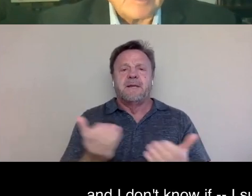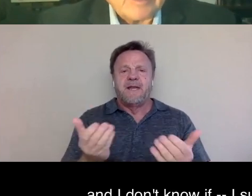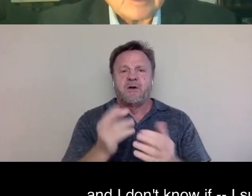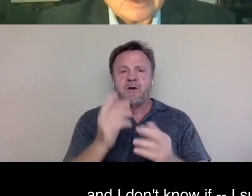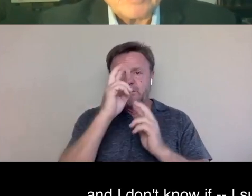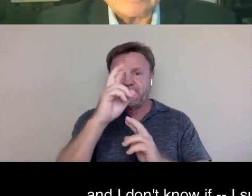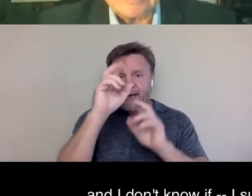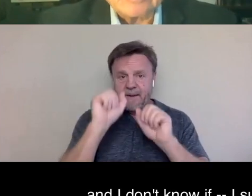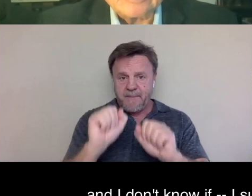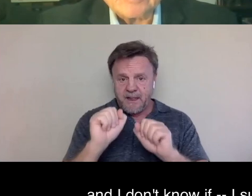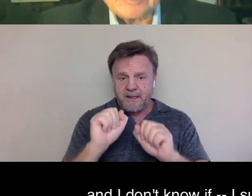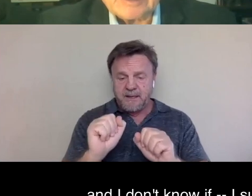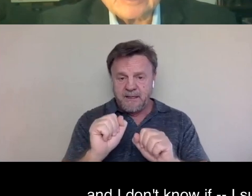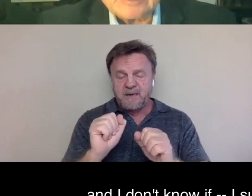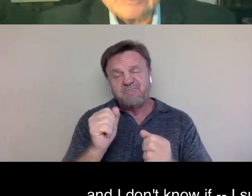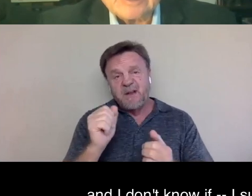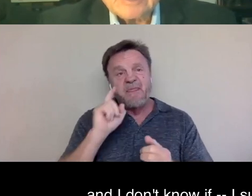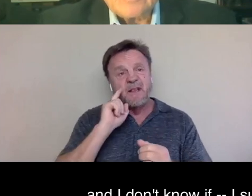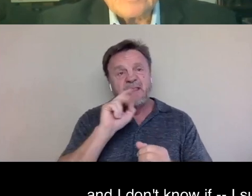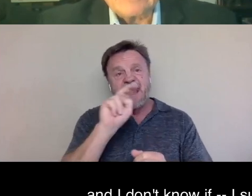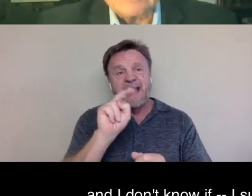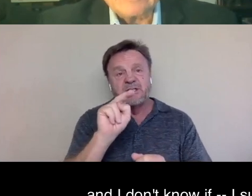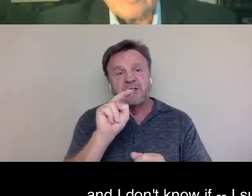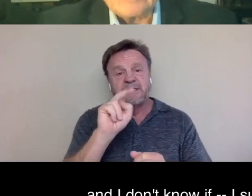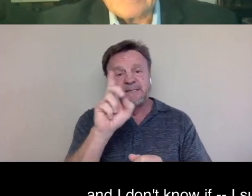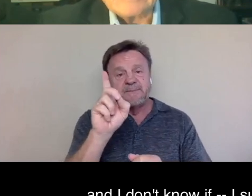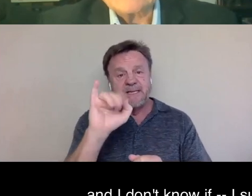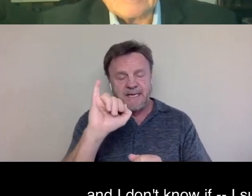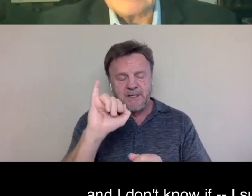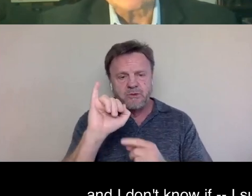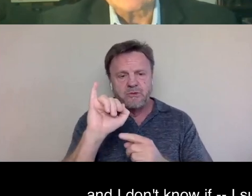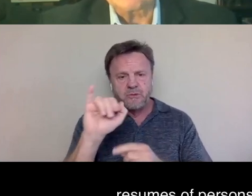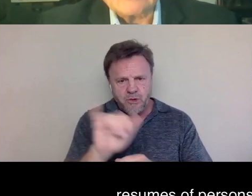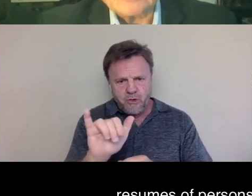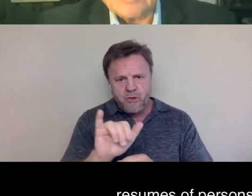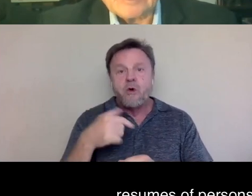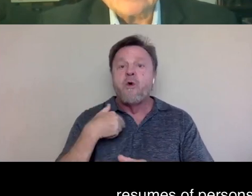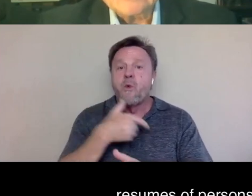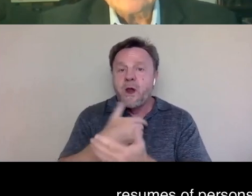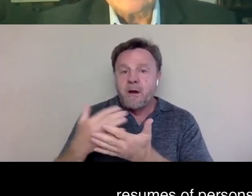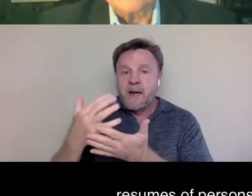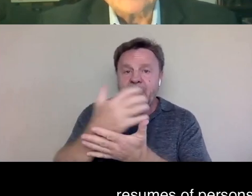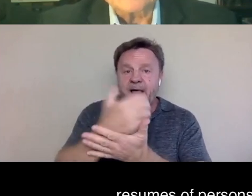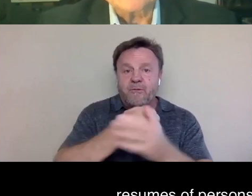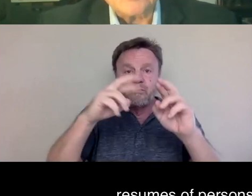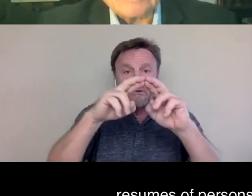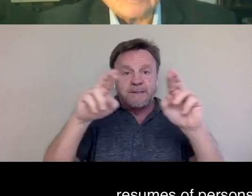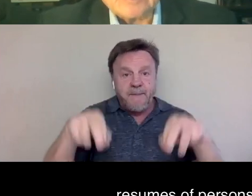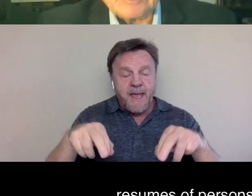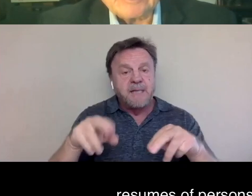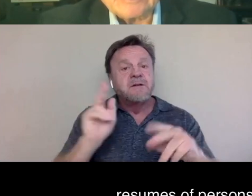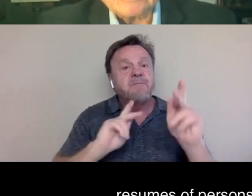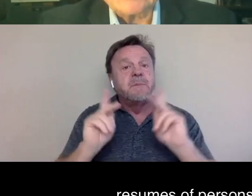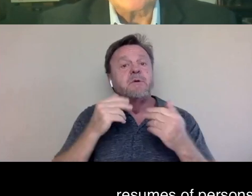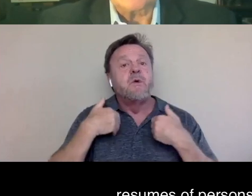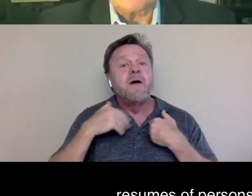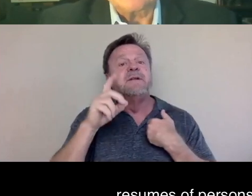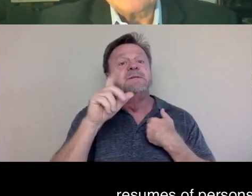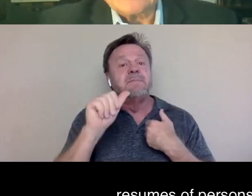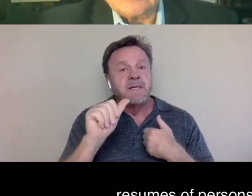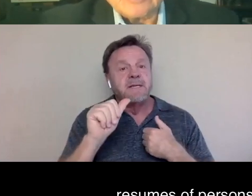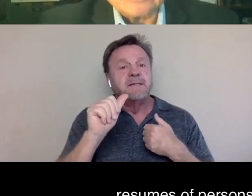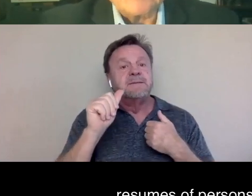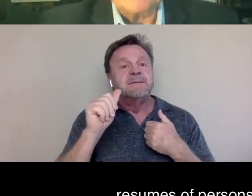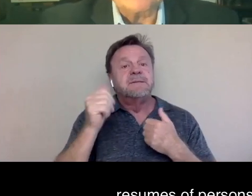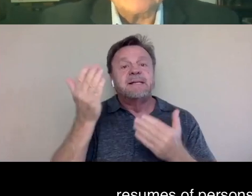know if I suspect National Disability Institute, we are actually gathering resumes of persons with disabilities and submitting